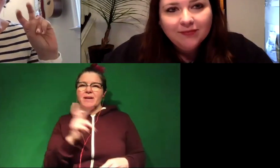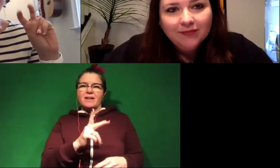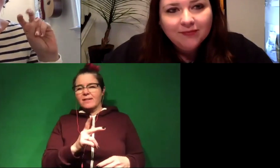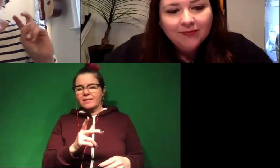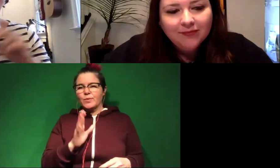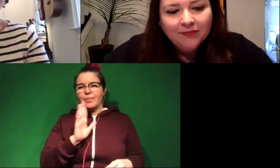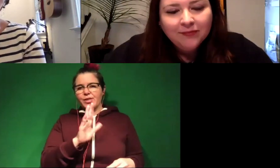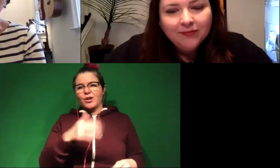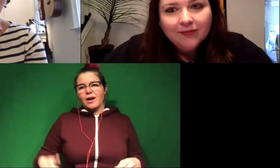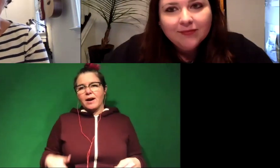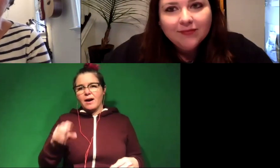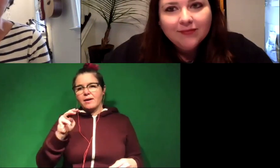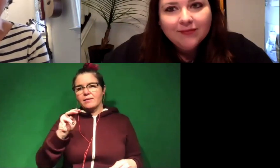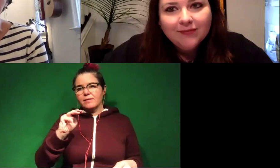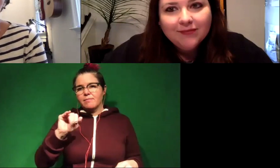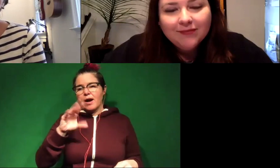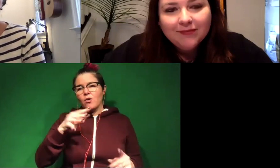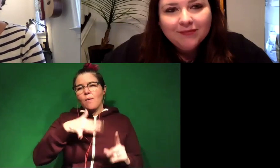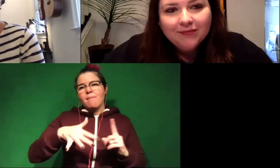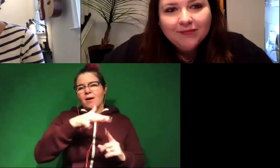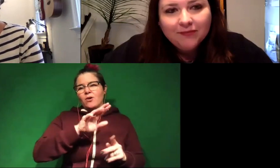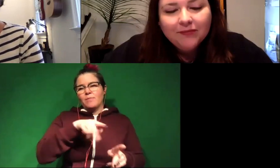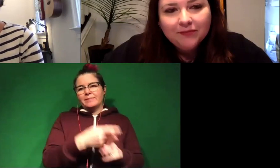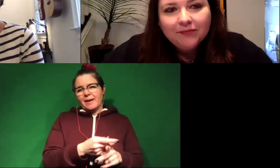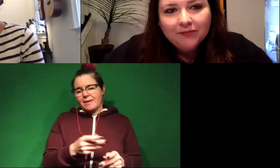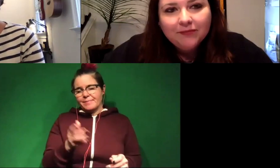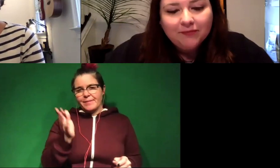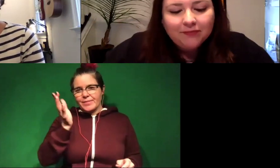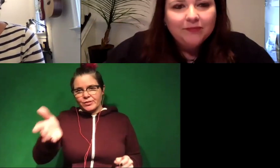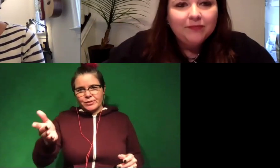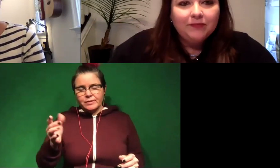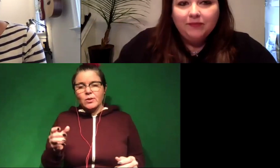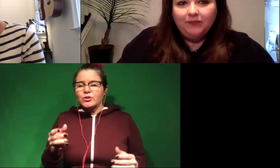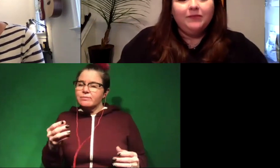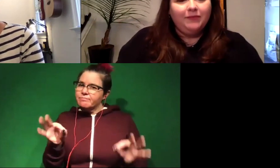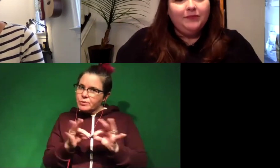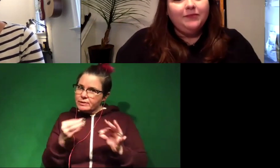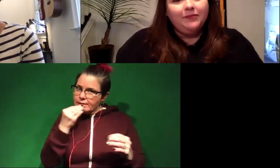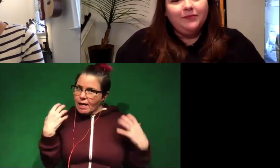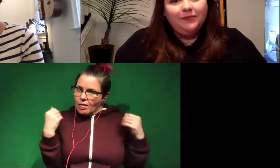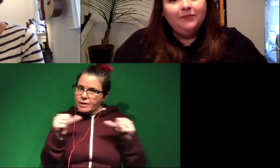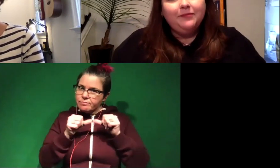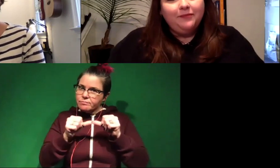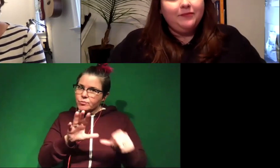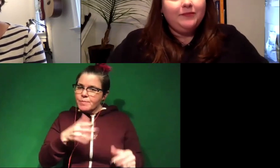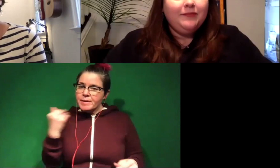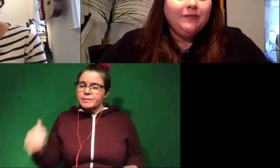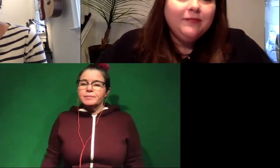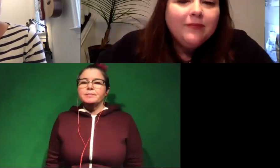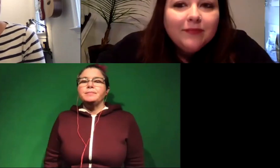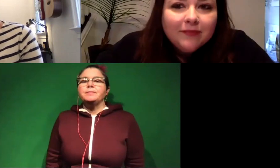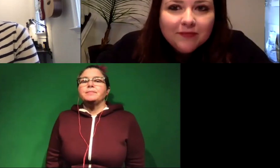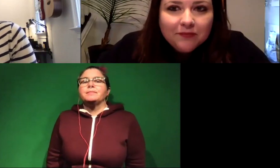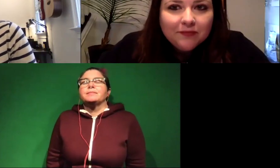gut microbiome type eventually. So just eat healthy and do your best. And the thing that